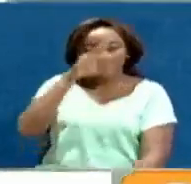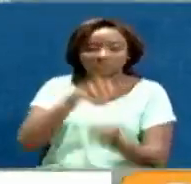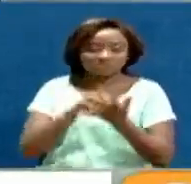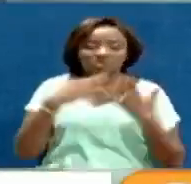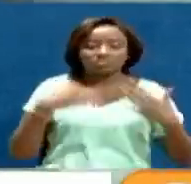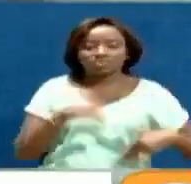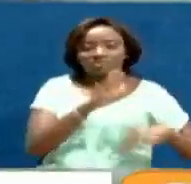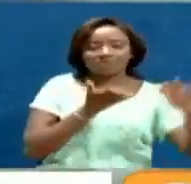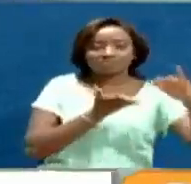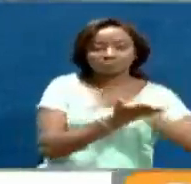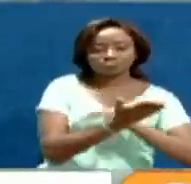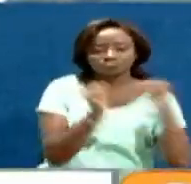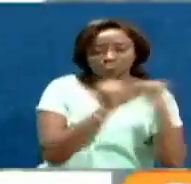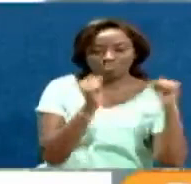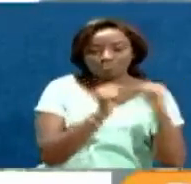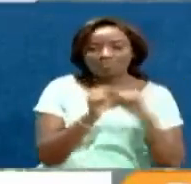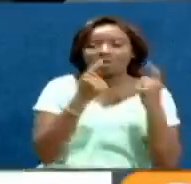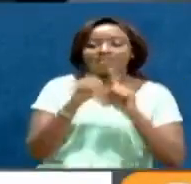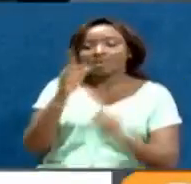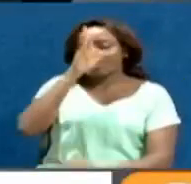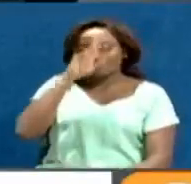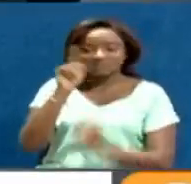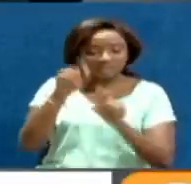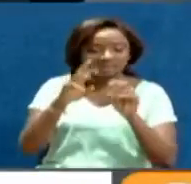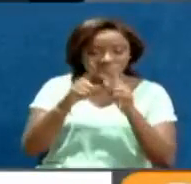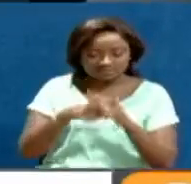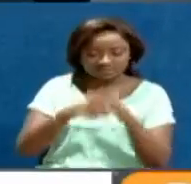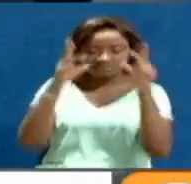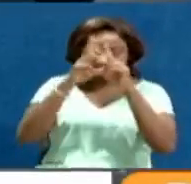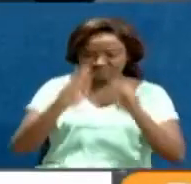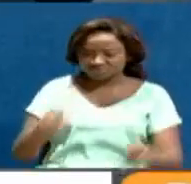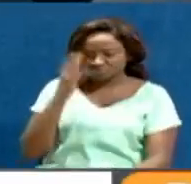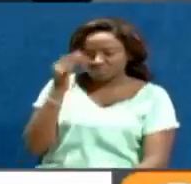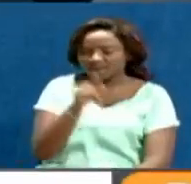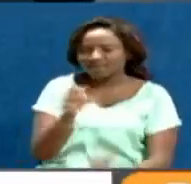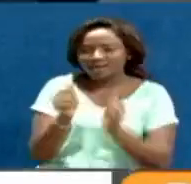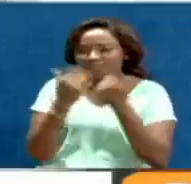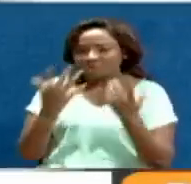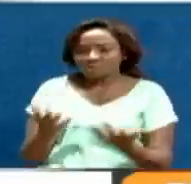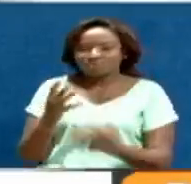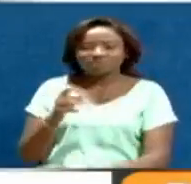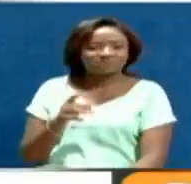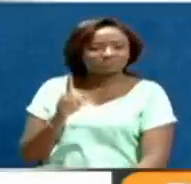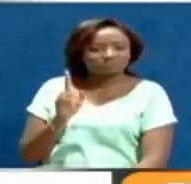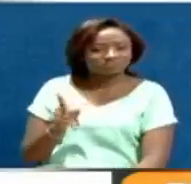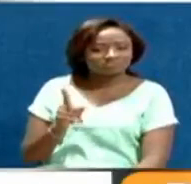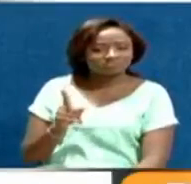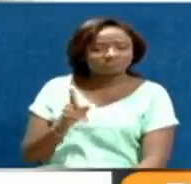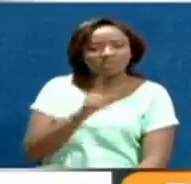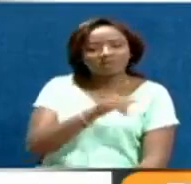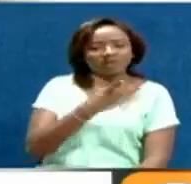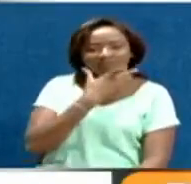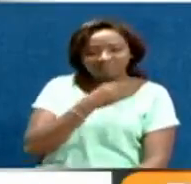to City Mortuary. Detectives who visited the scene commenced investigations into the incident that left Zacharia, a